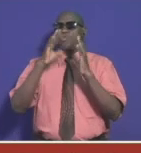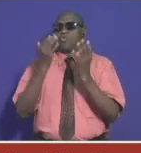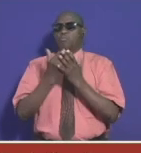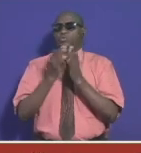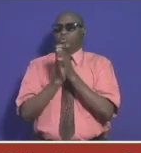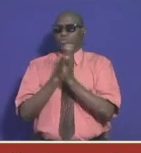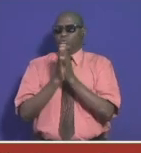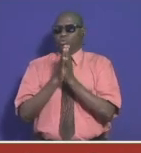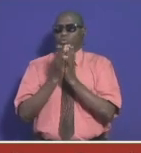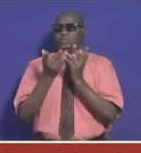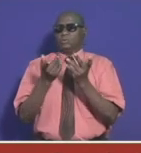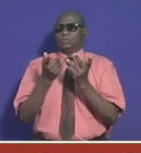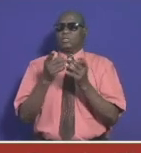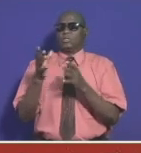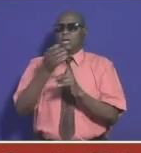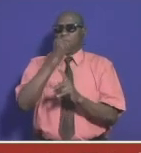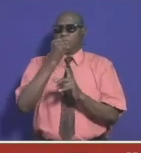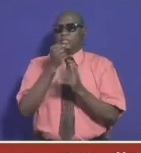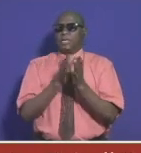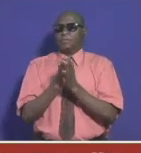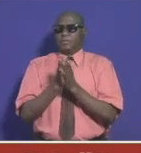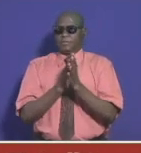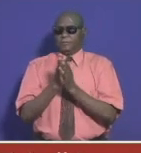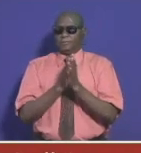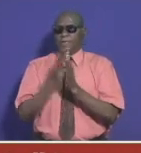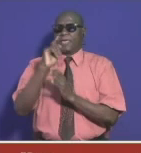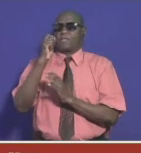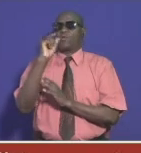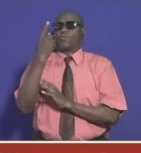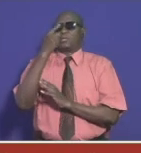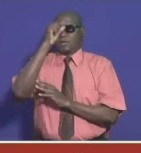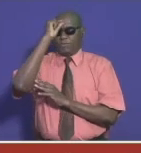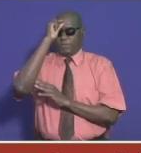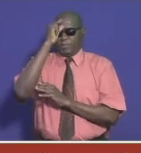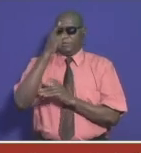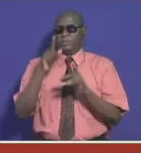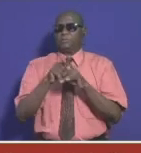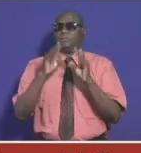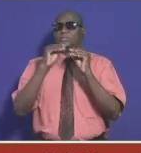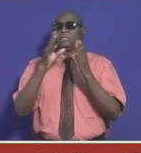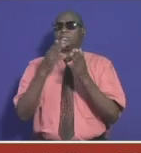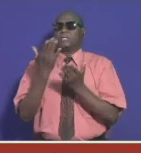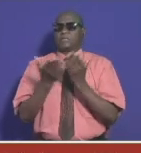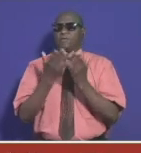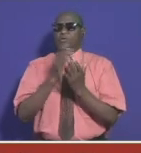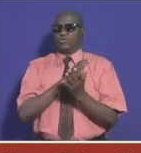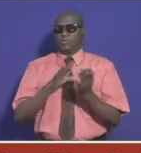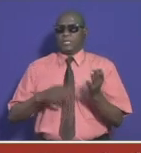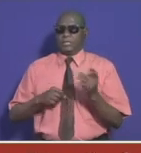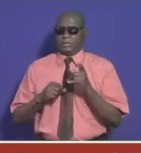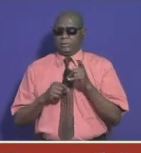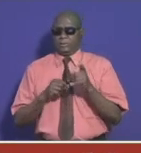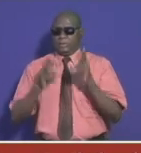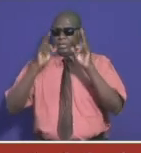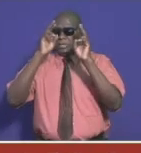shortage, captures the aspirations of the Kenya Kwanza government and the Teacher Service Commission. This theme